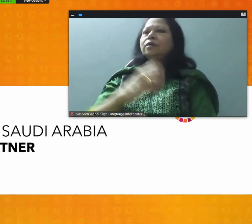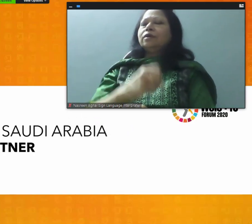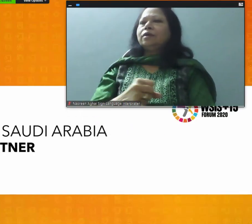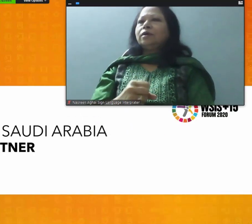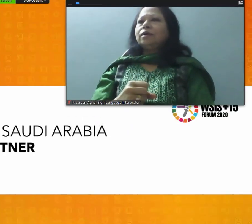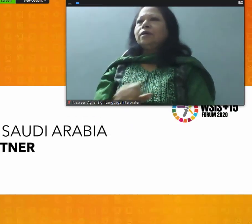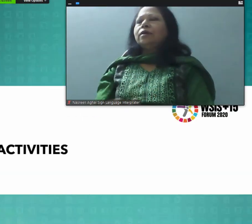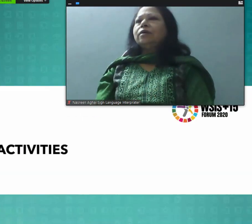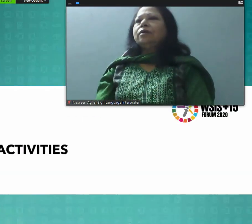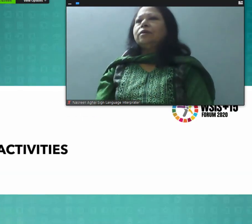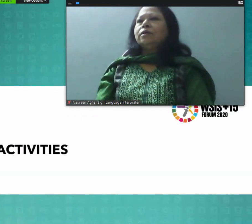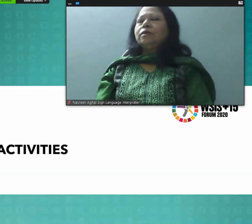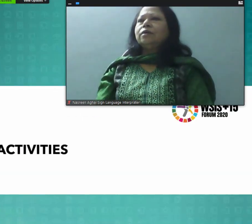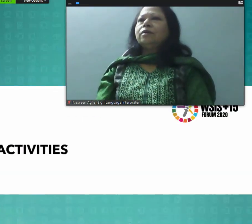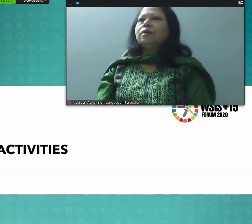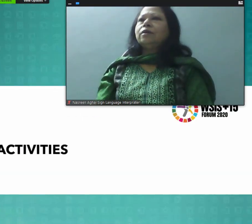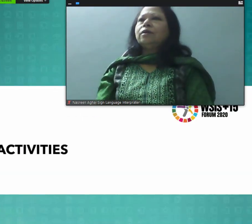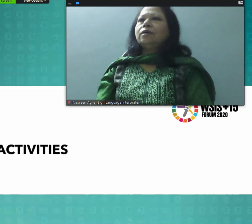their slides being shared.